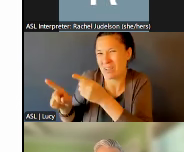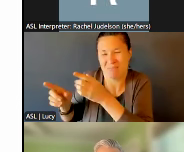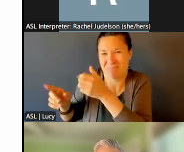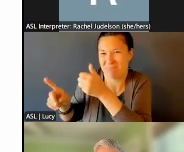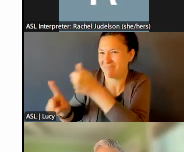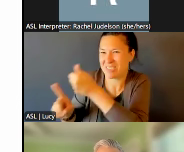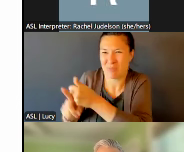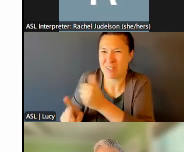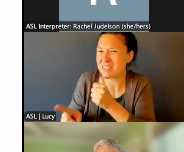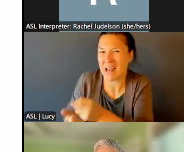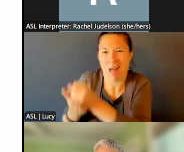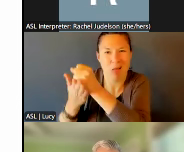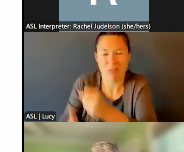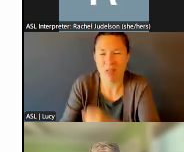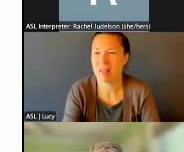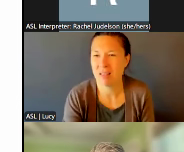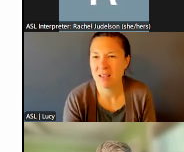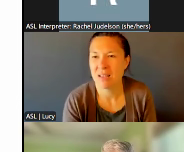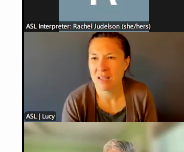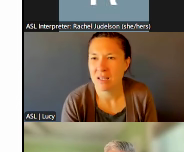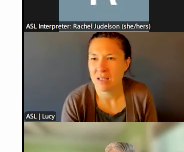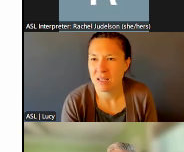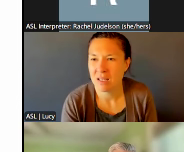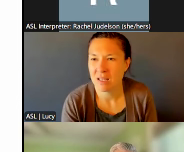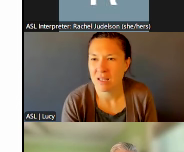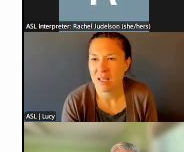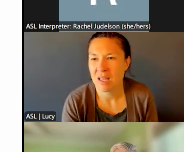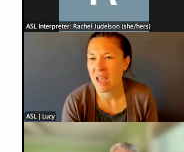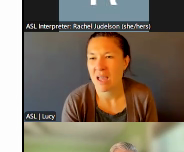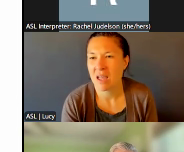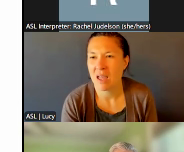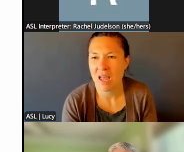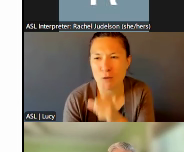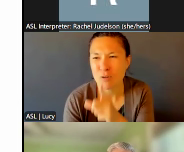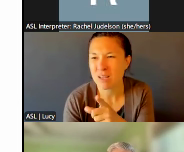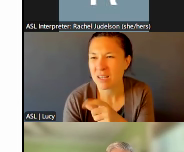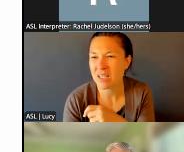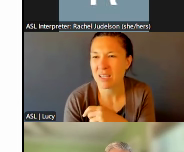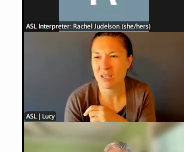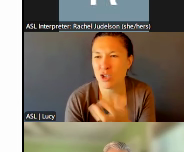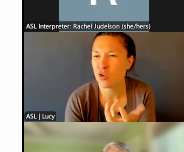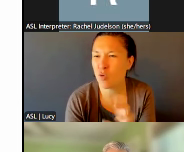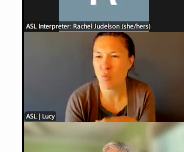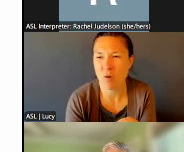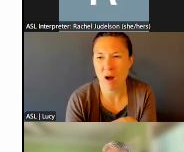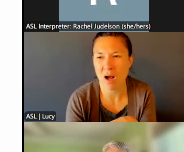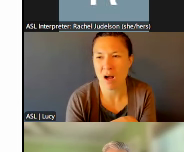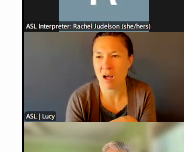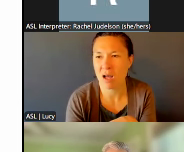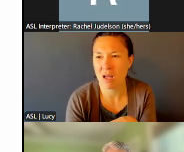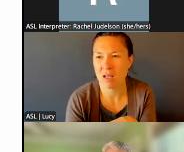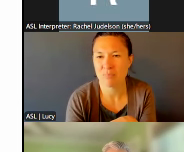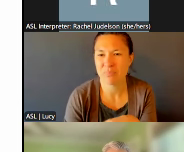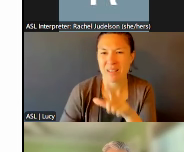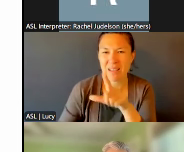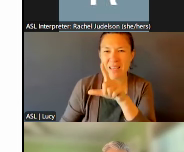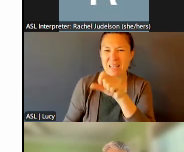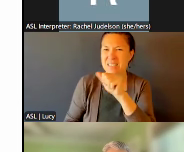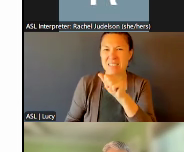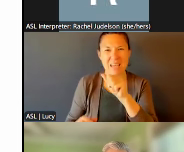to be known as a place where people get negative reviews. So we hope that you can be positive in what you